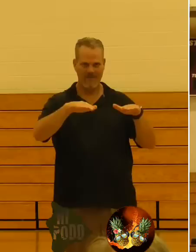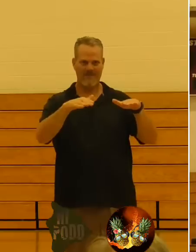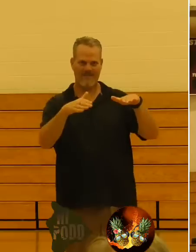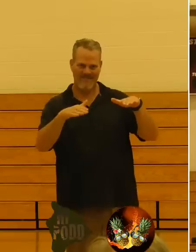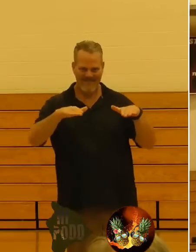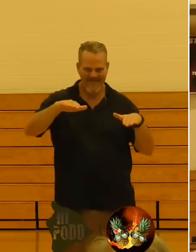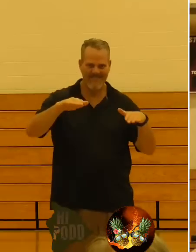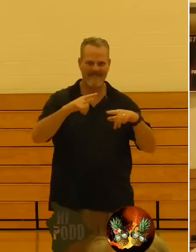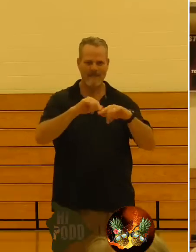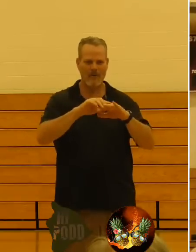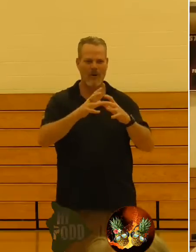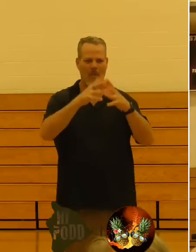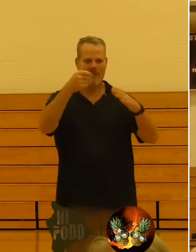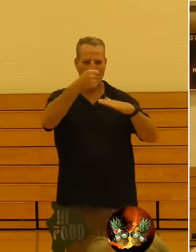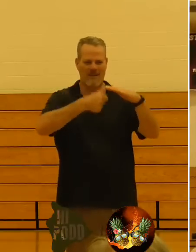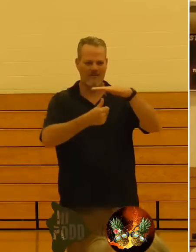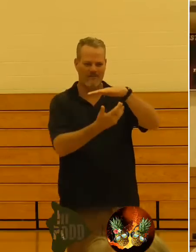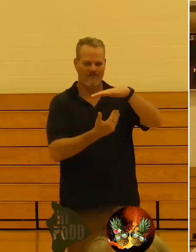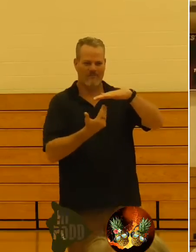the reservoir.